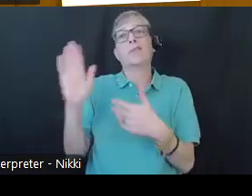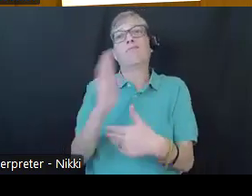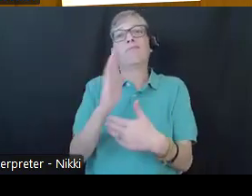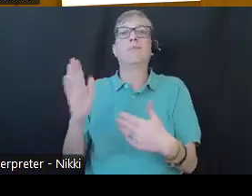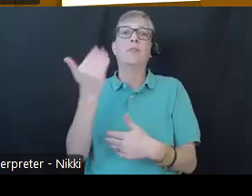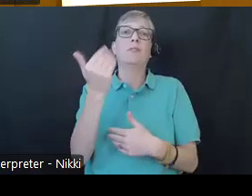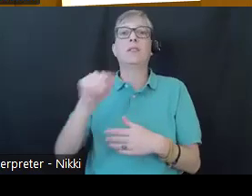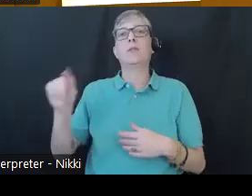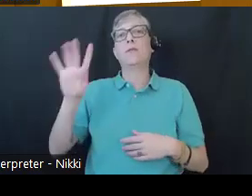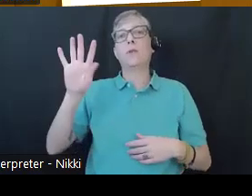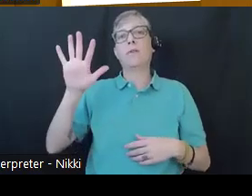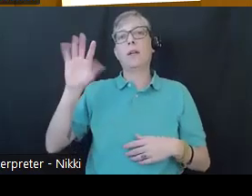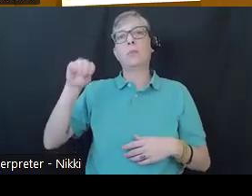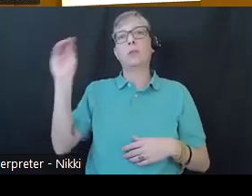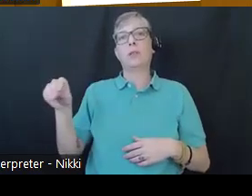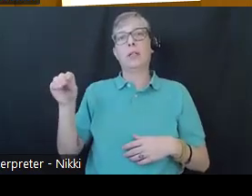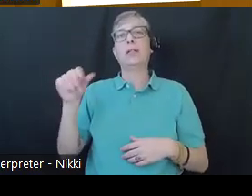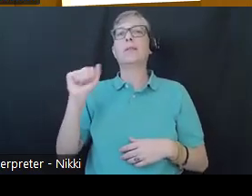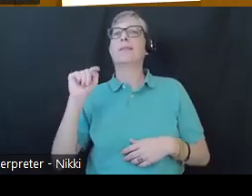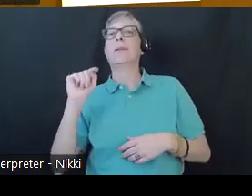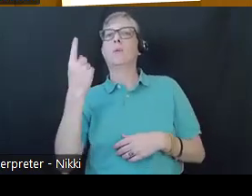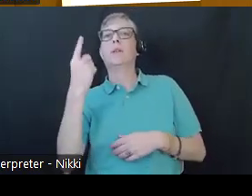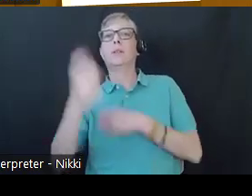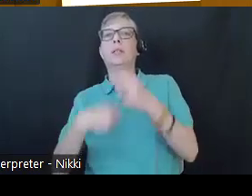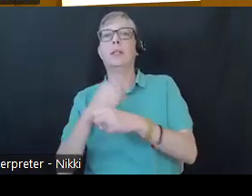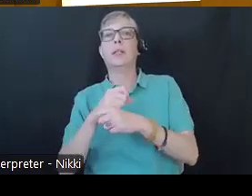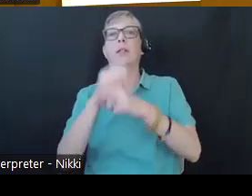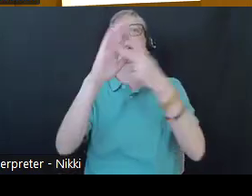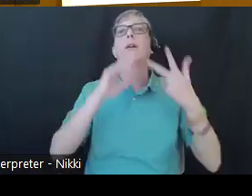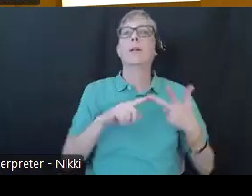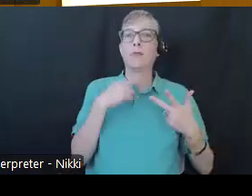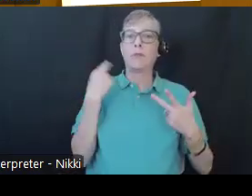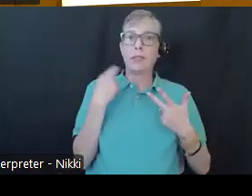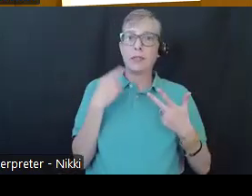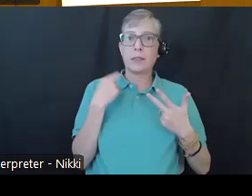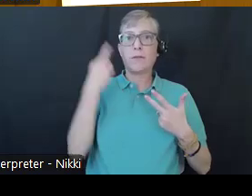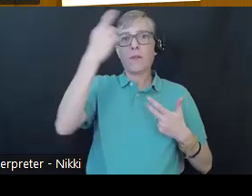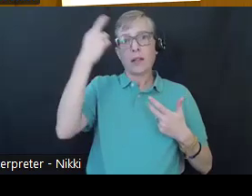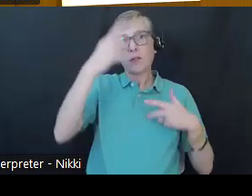but include symptoms of acute stress in the hospital, prior history of trauma, and female sex.